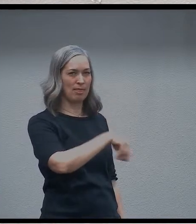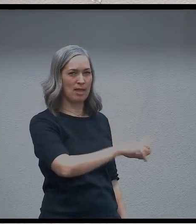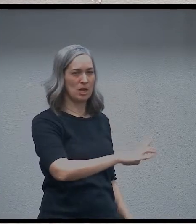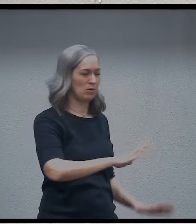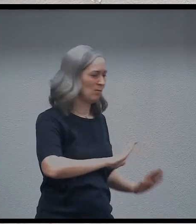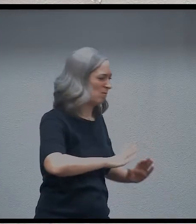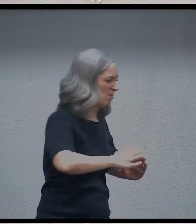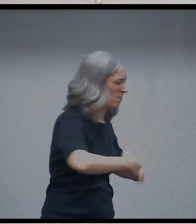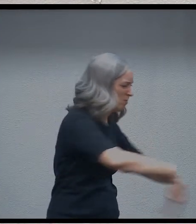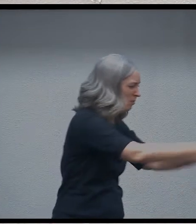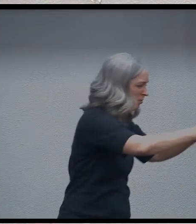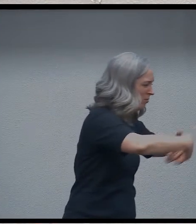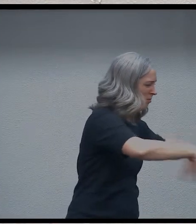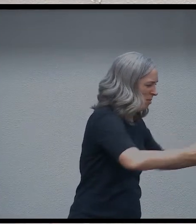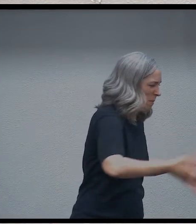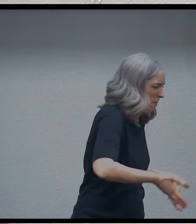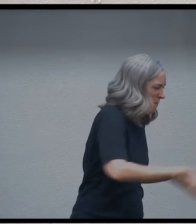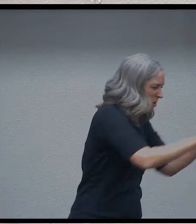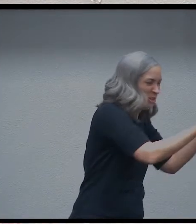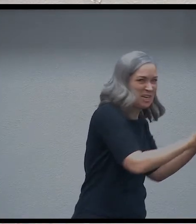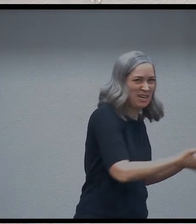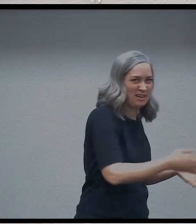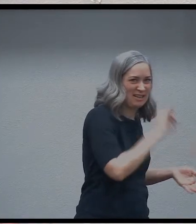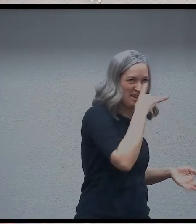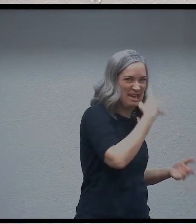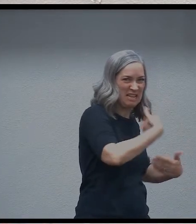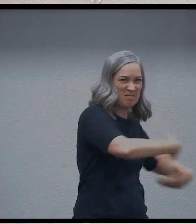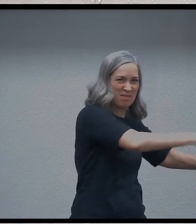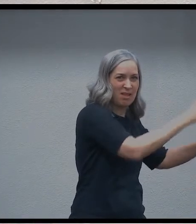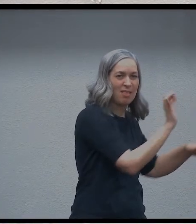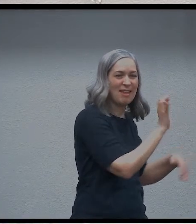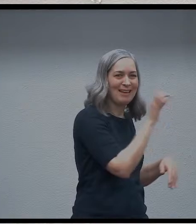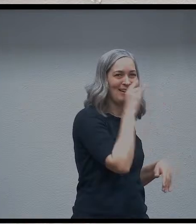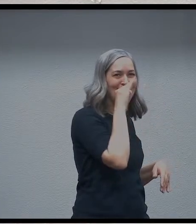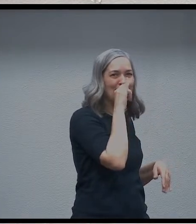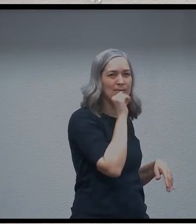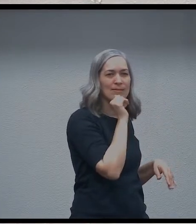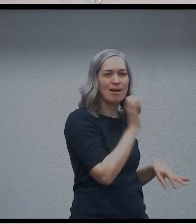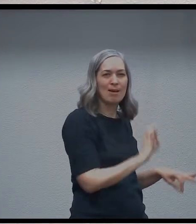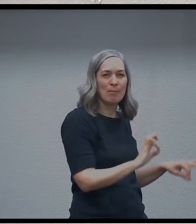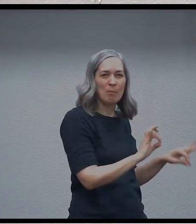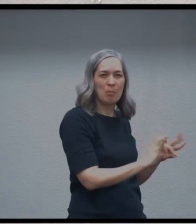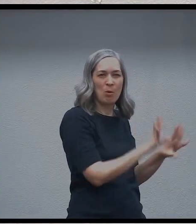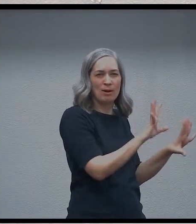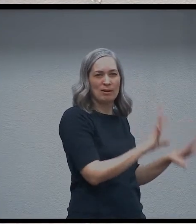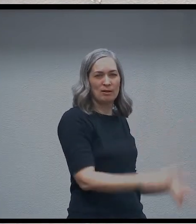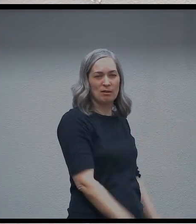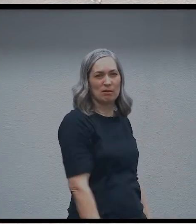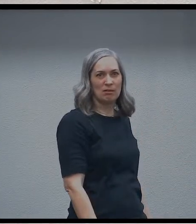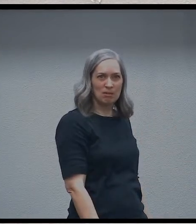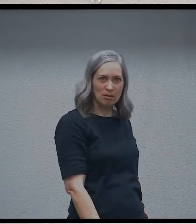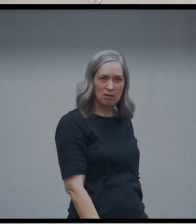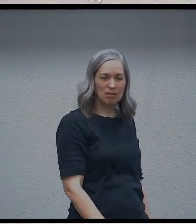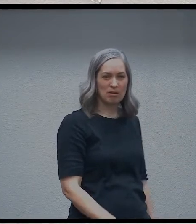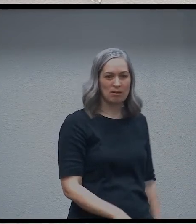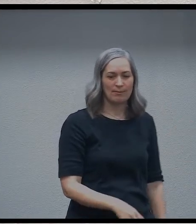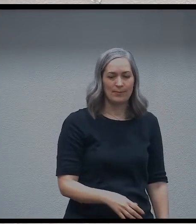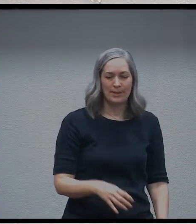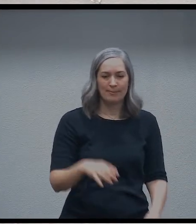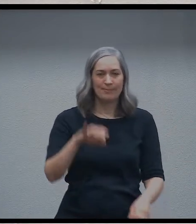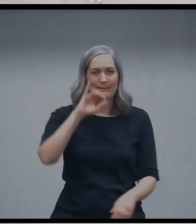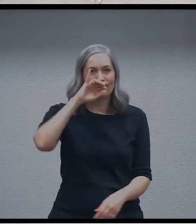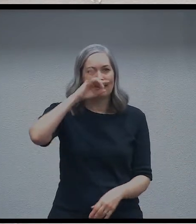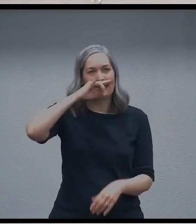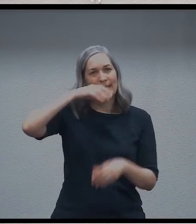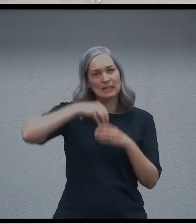pushing these children away as if they don't matter. And that's what these kids have felt. They have felt like they